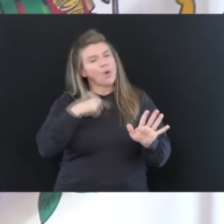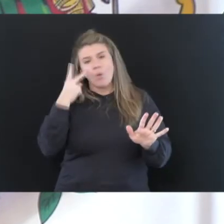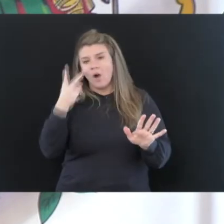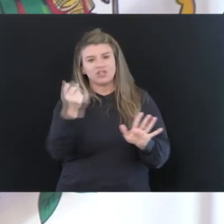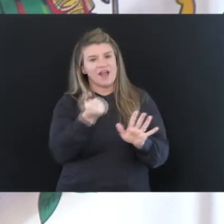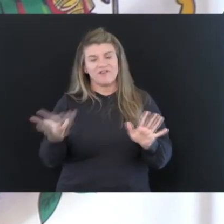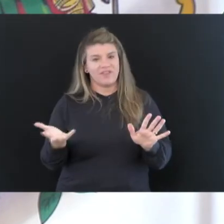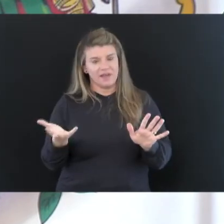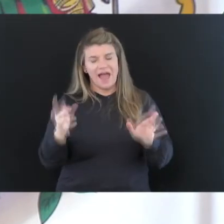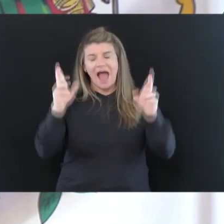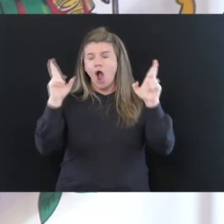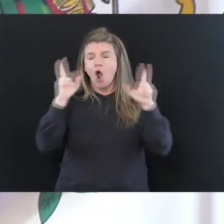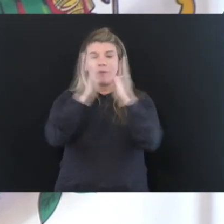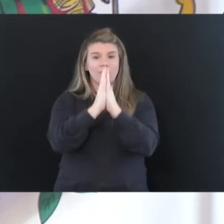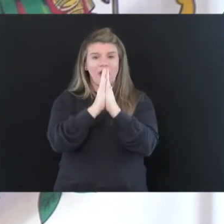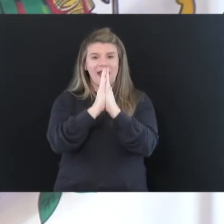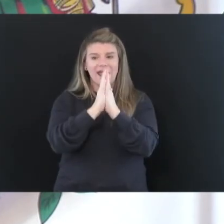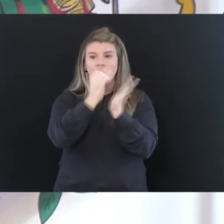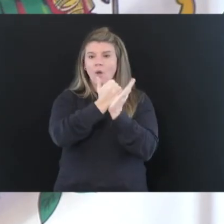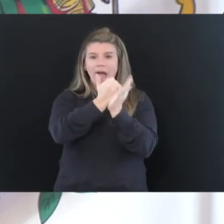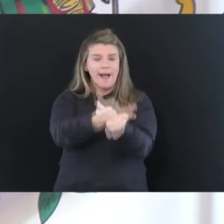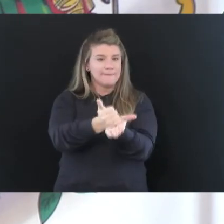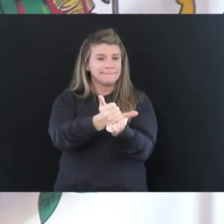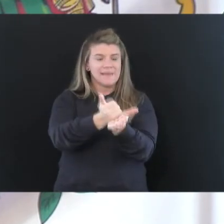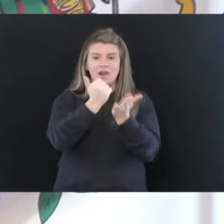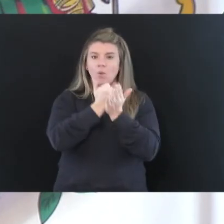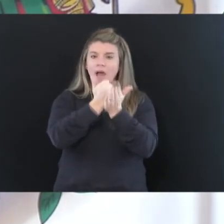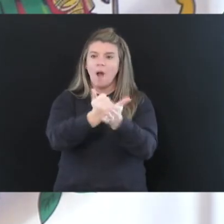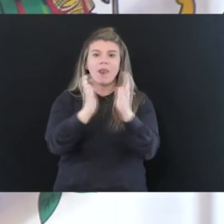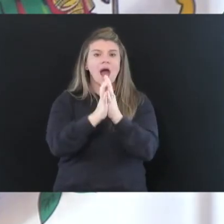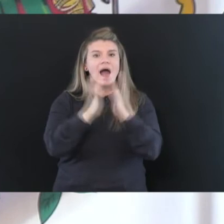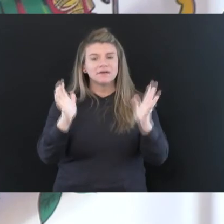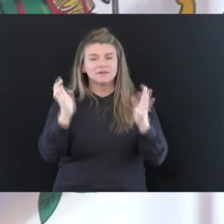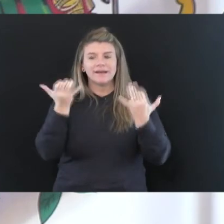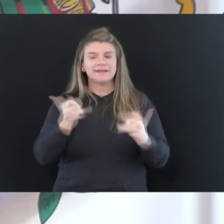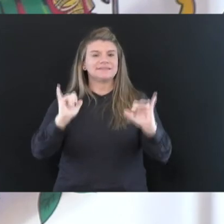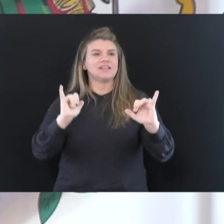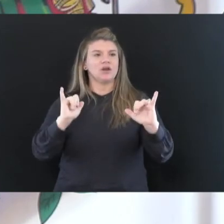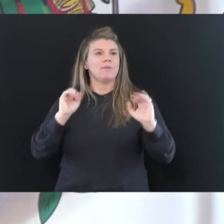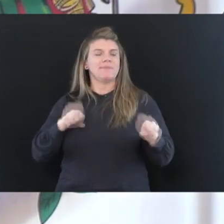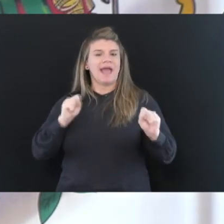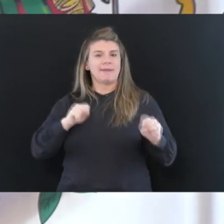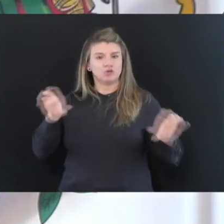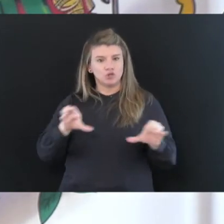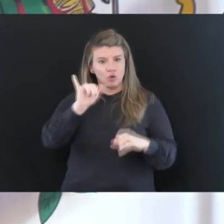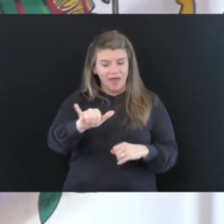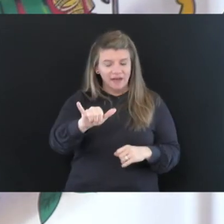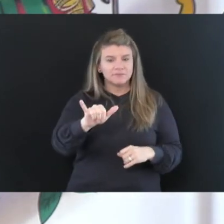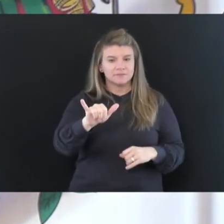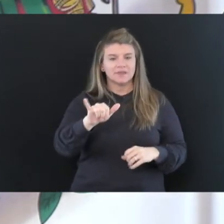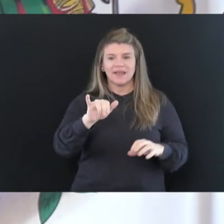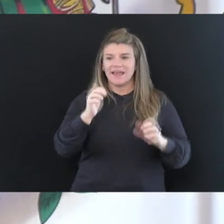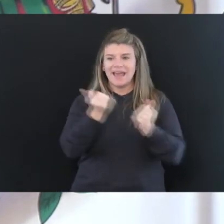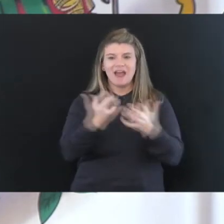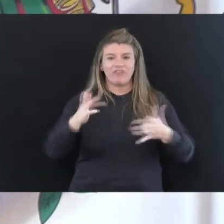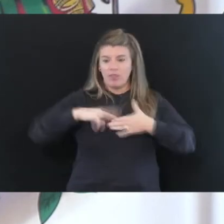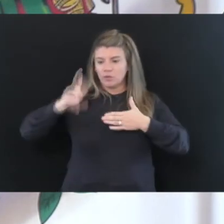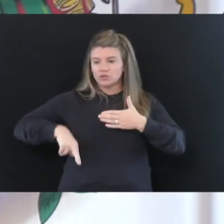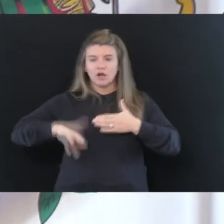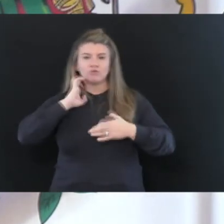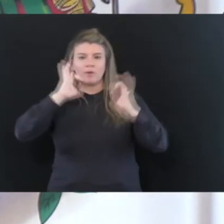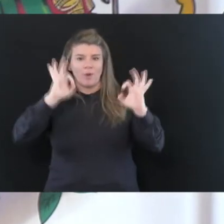everything. Hope and pray that it will help, and it'll help a bunch, and still we'll be able to do it, and all the results will be